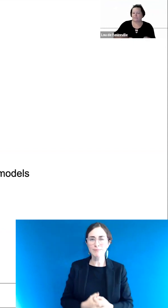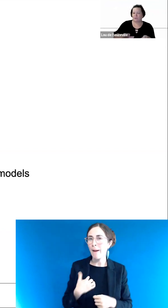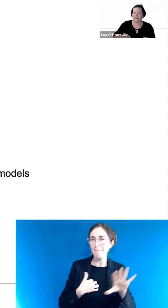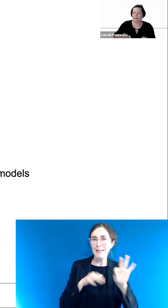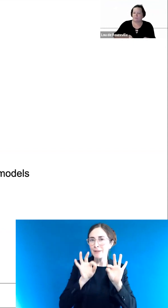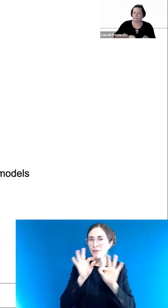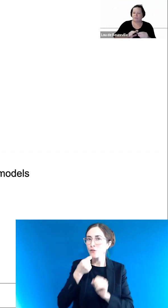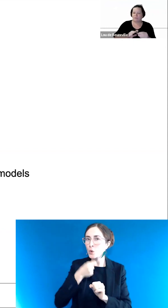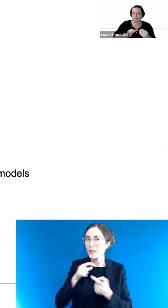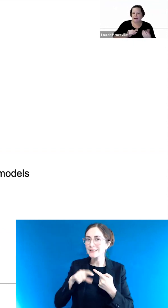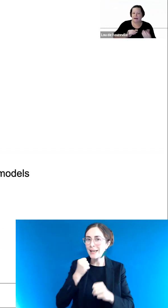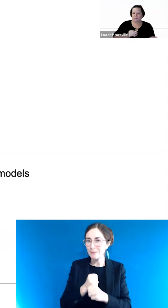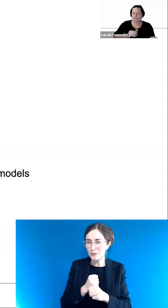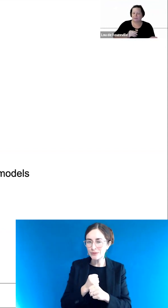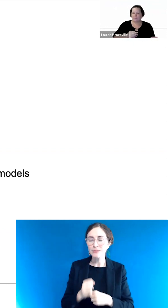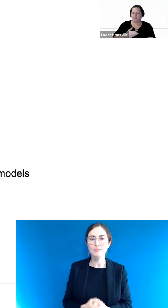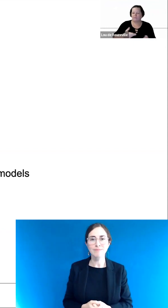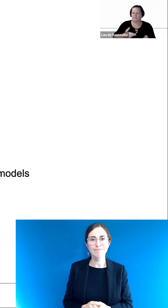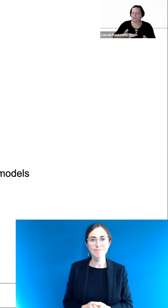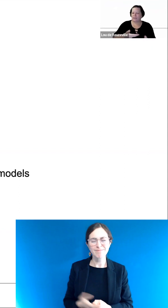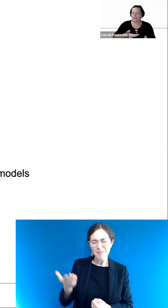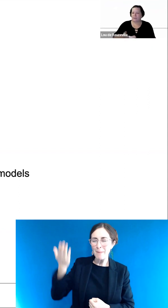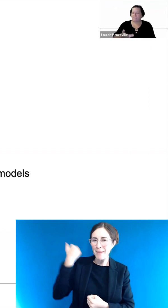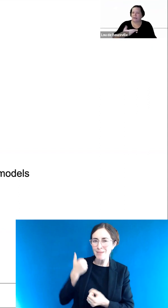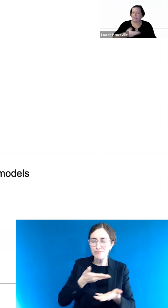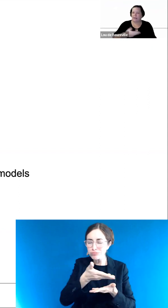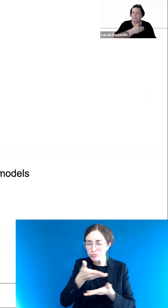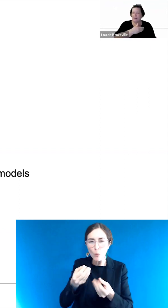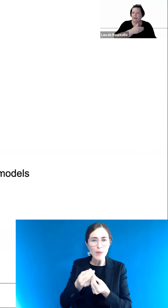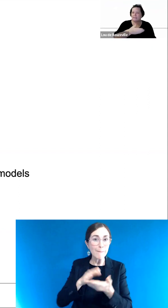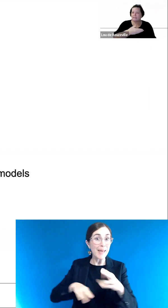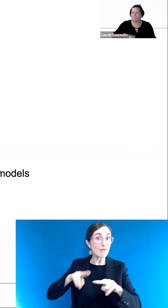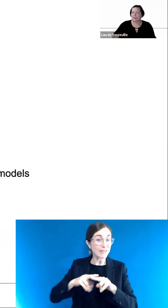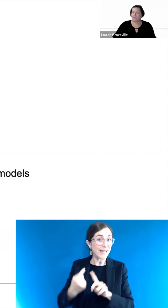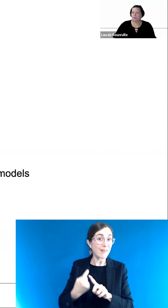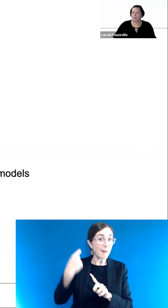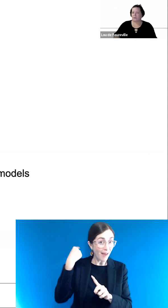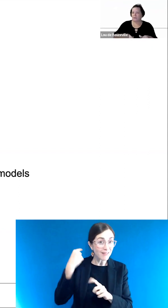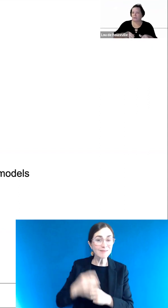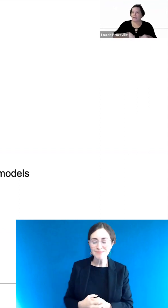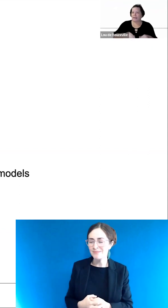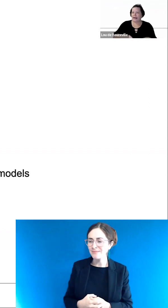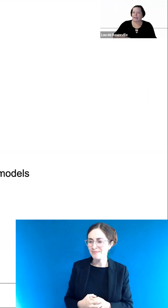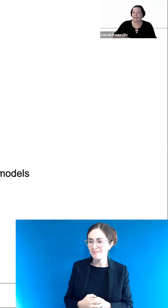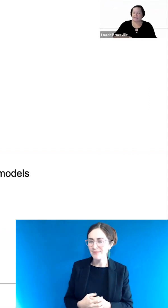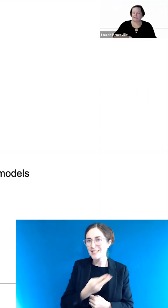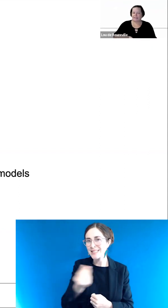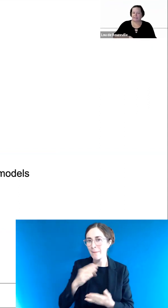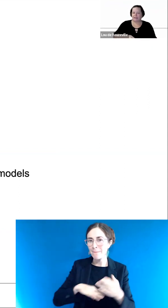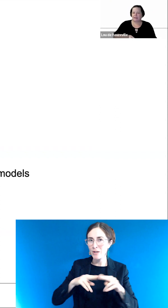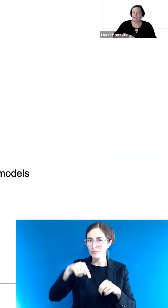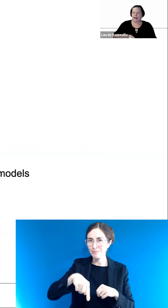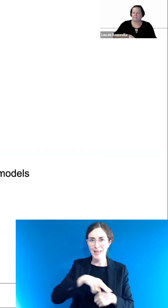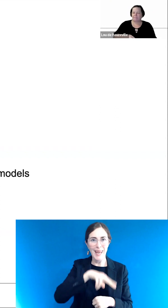picked a few examples because of conversations I've had with parents in the past and some parent groups we have at Next